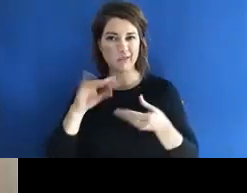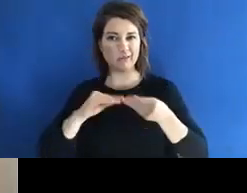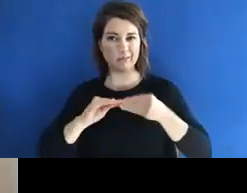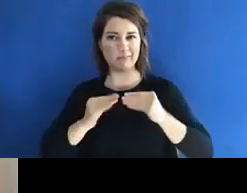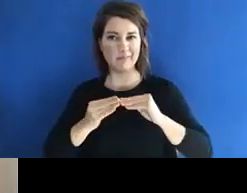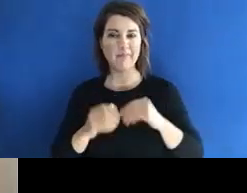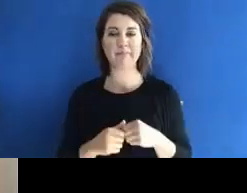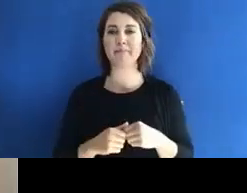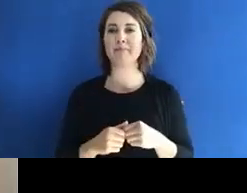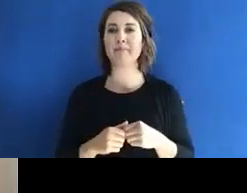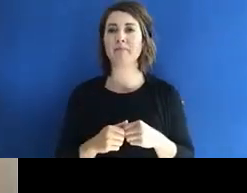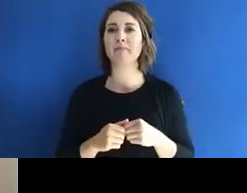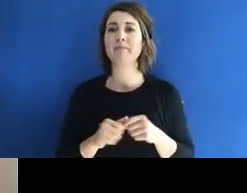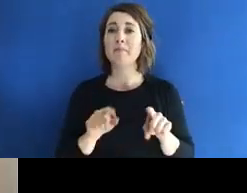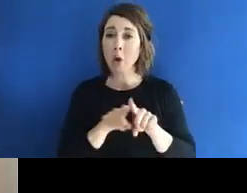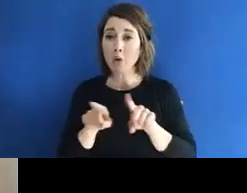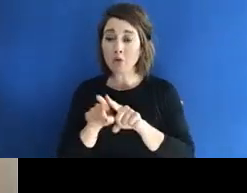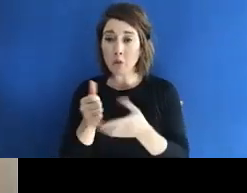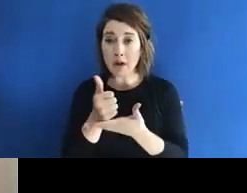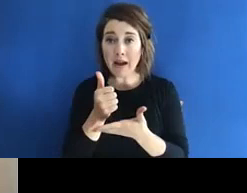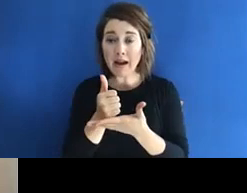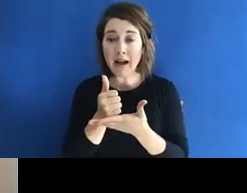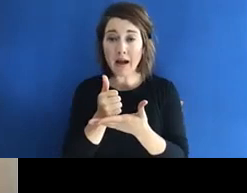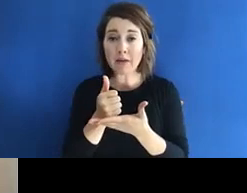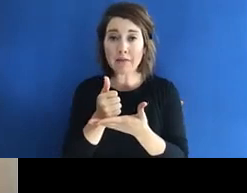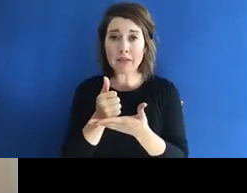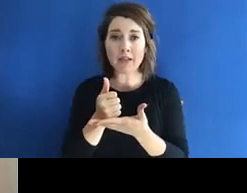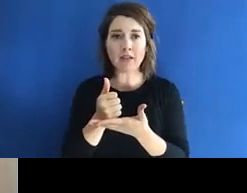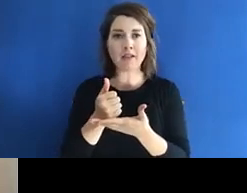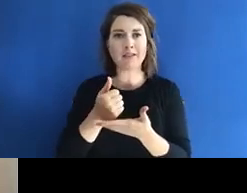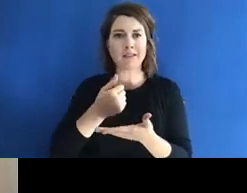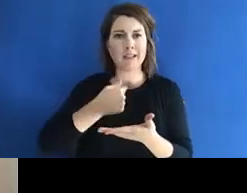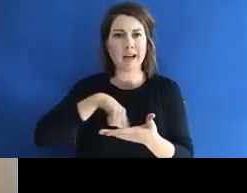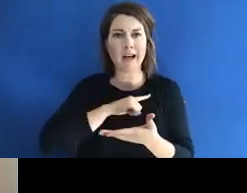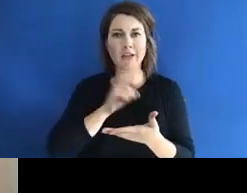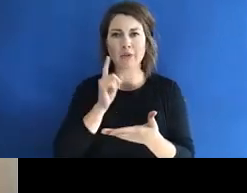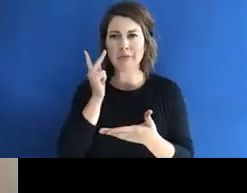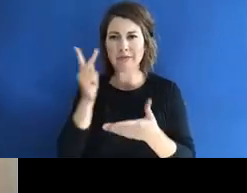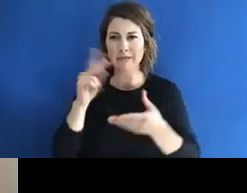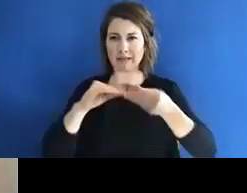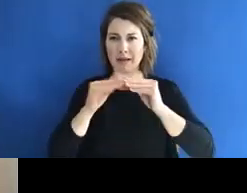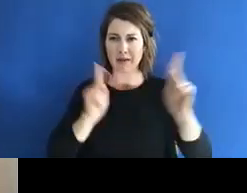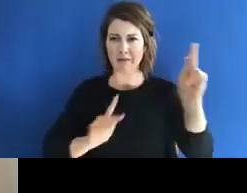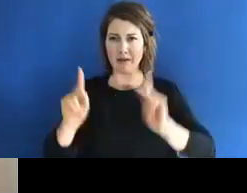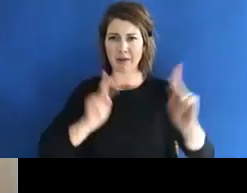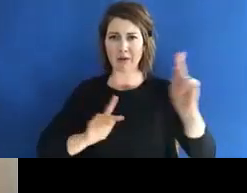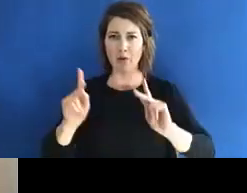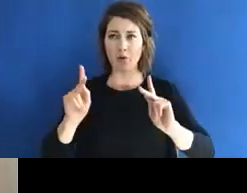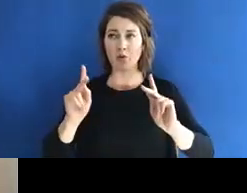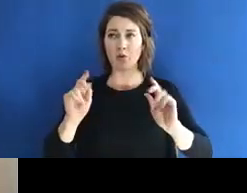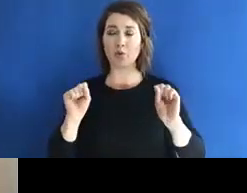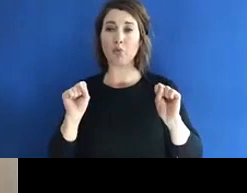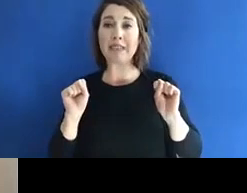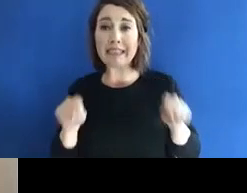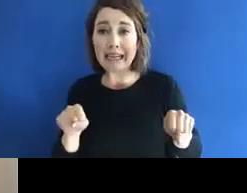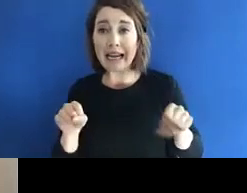be informative to assess the number and percentage of participants who are even eligible to earn